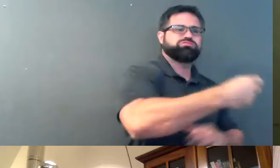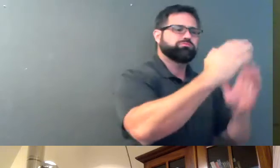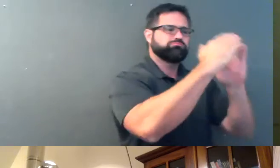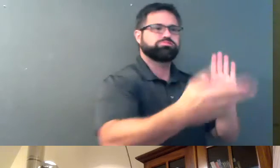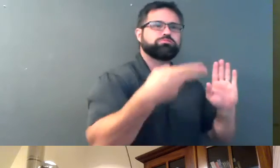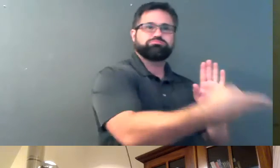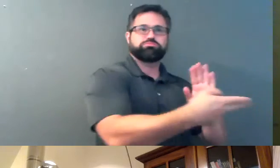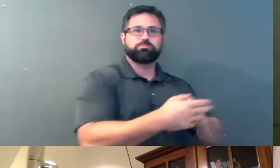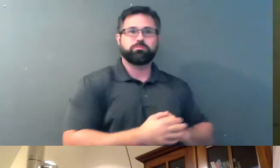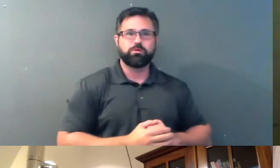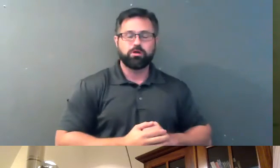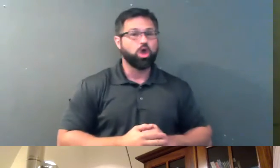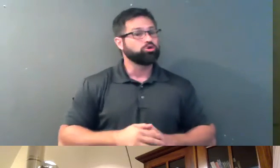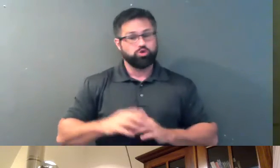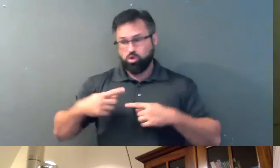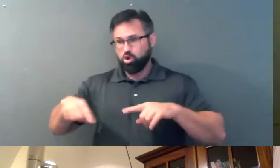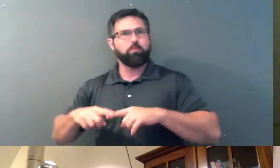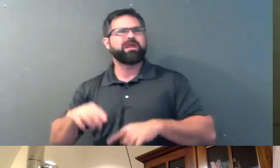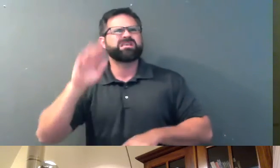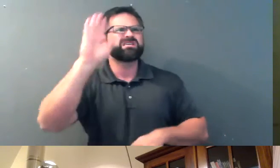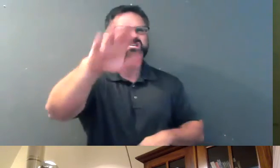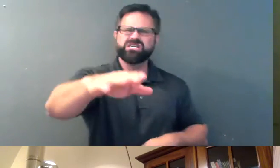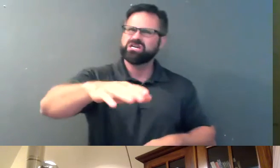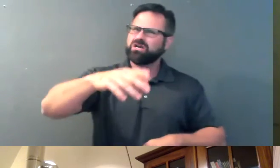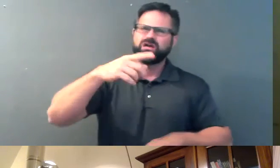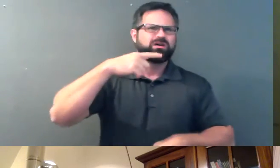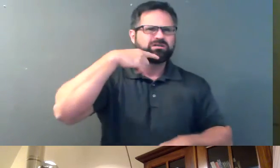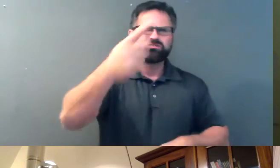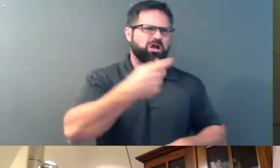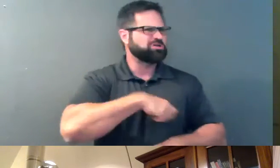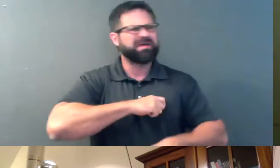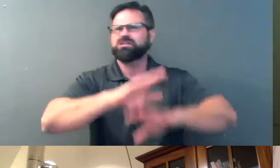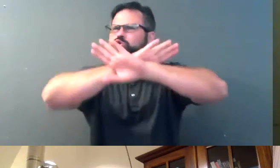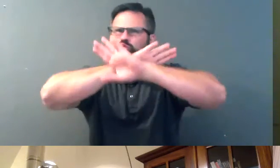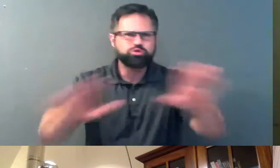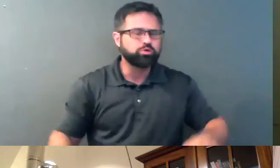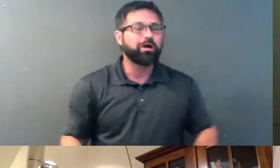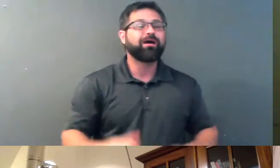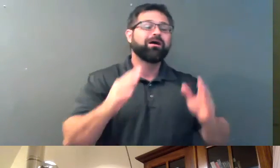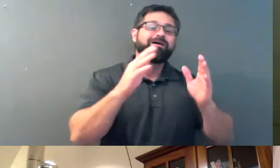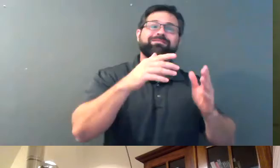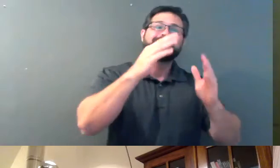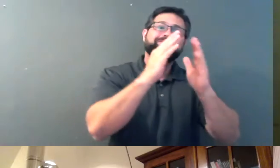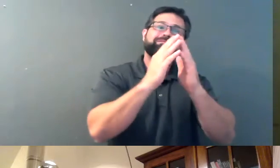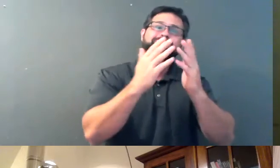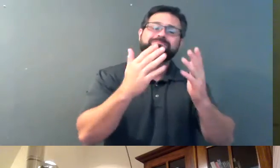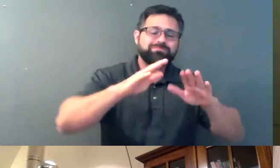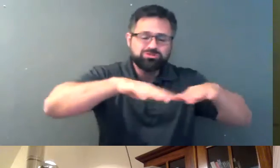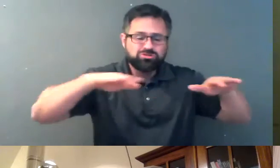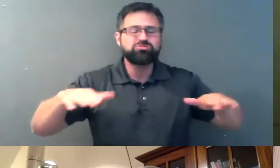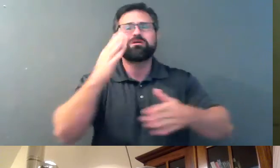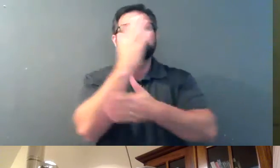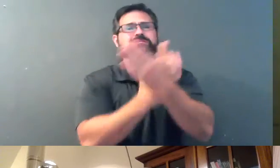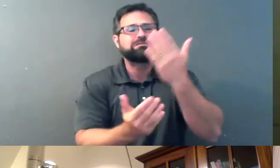recommendations, eliminate any educational segregation of students with disabilities in both